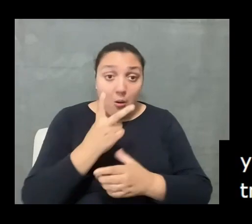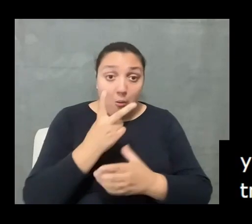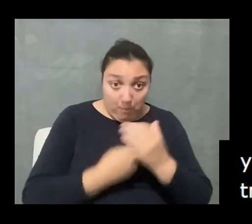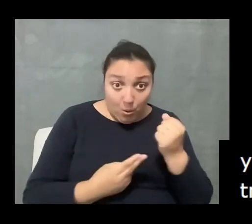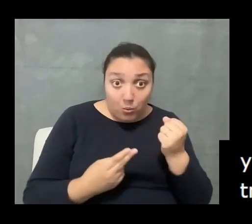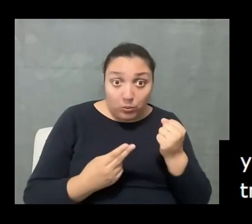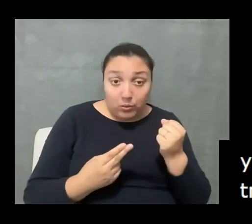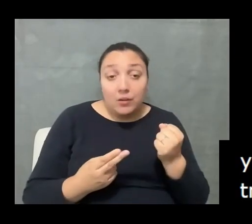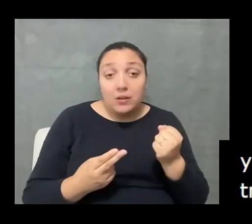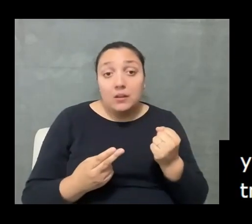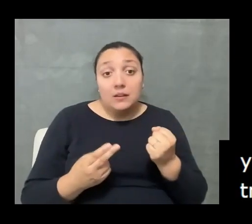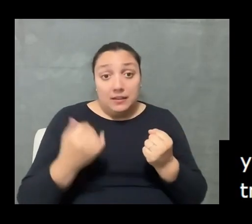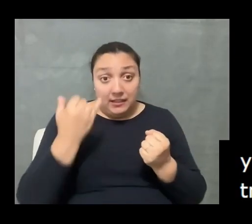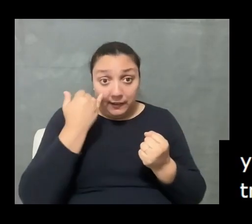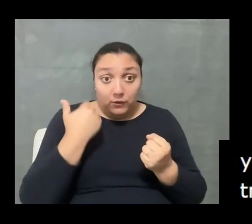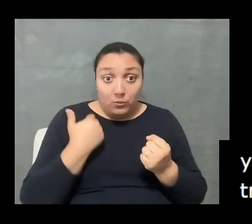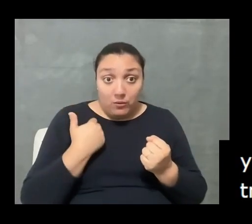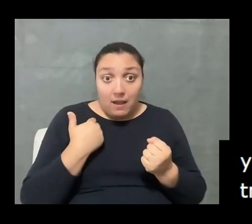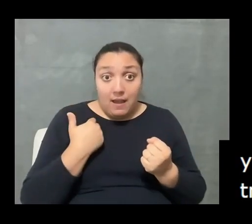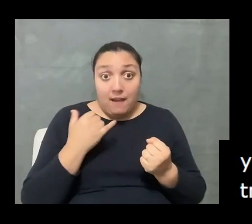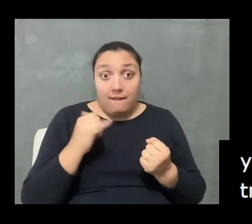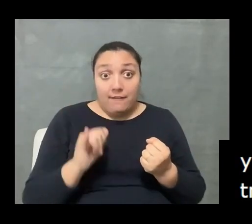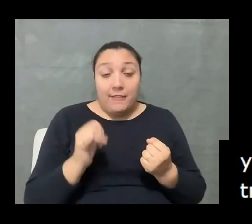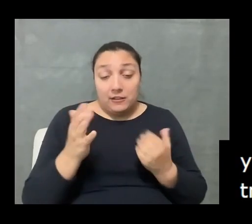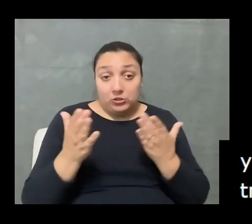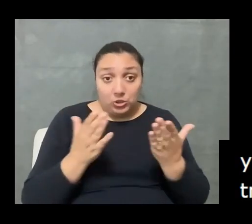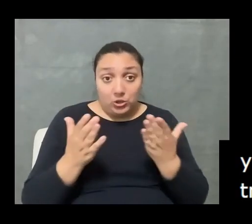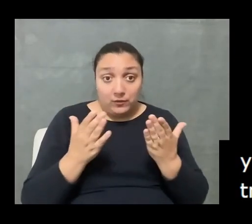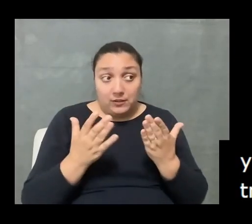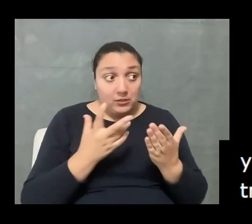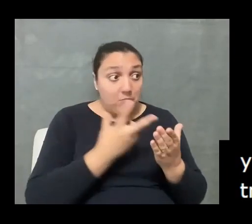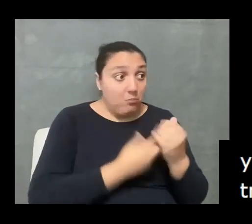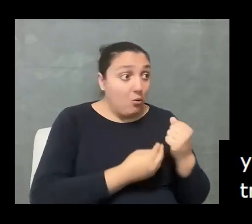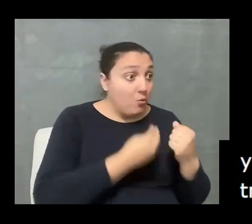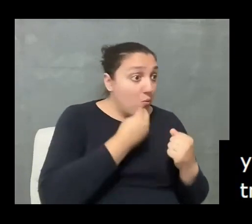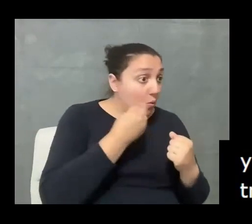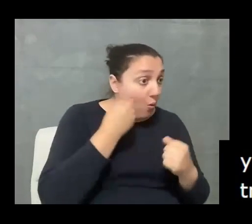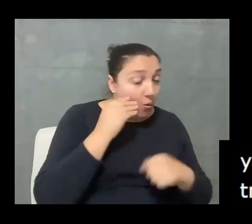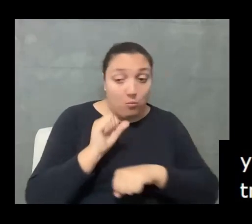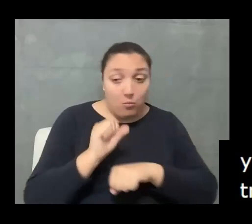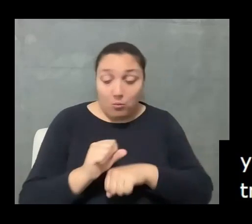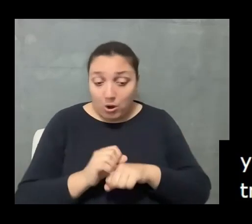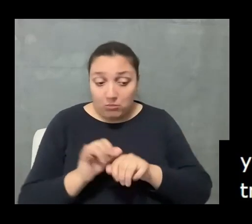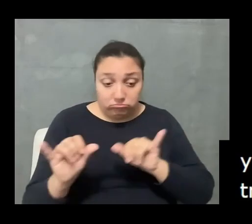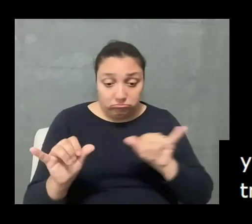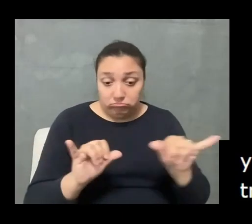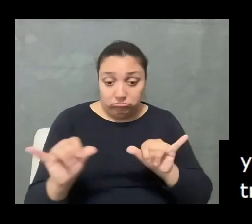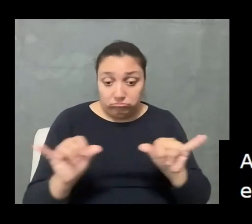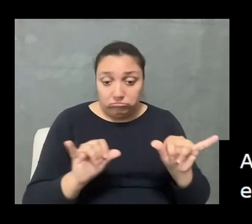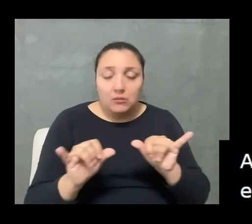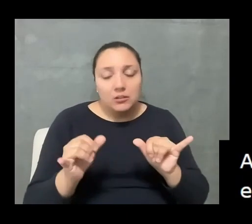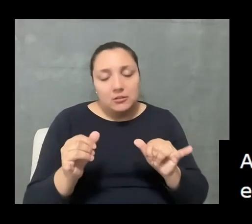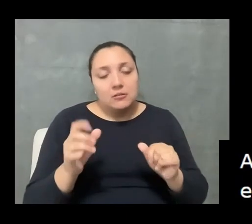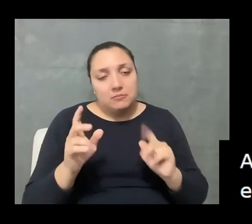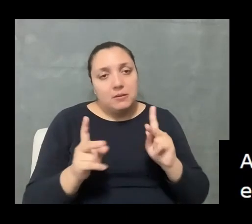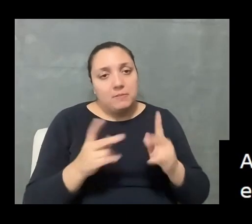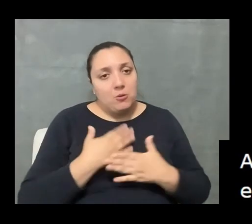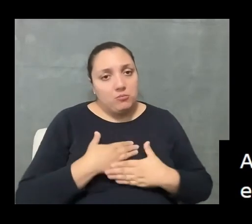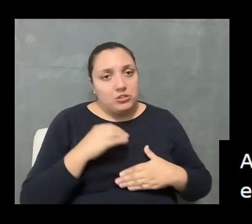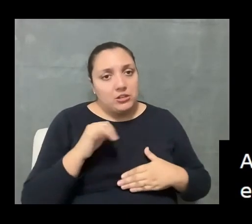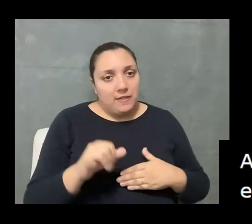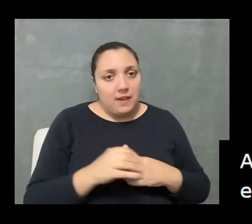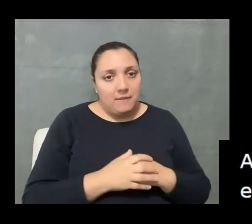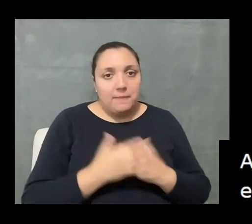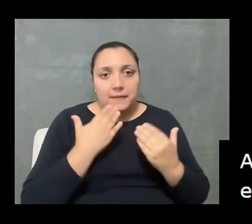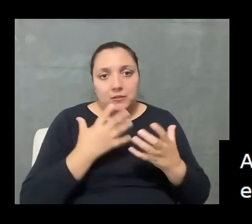that affords that same experience is really something our customers appreciate, and we appreciate our customers and the community. Thank you